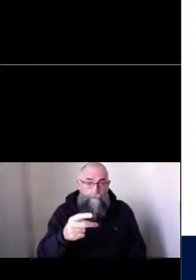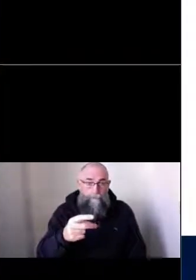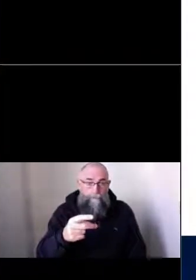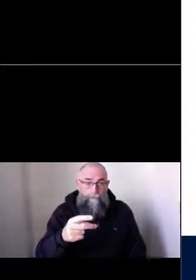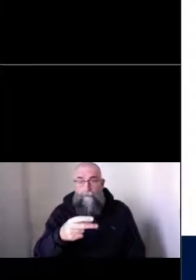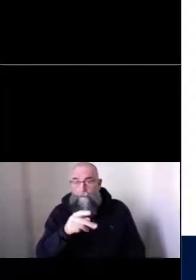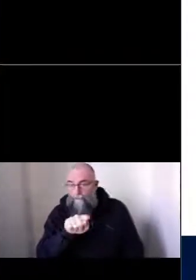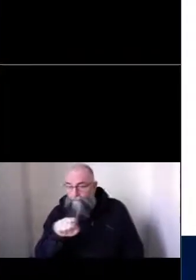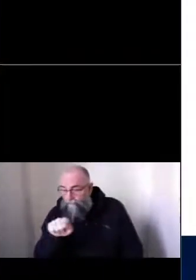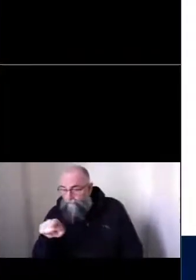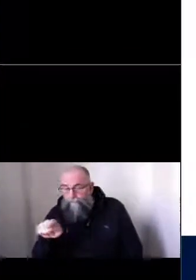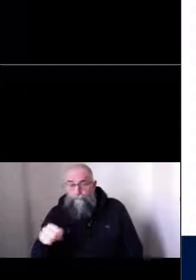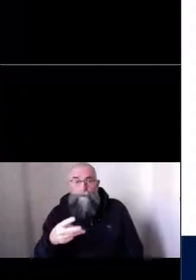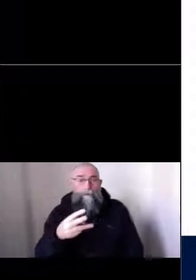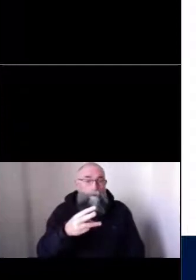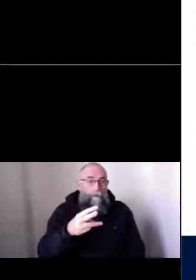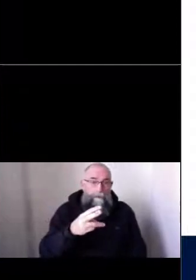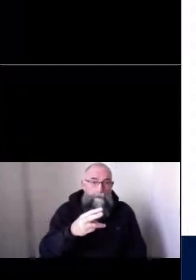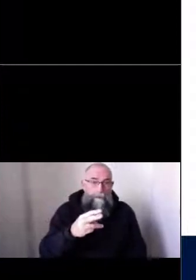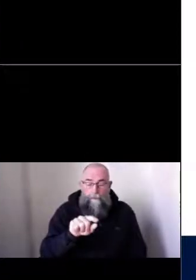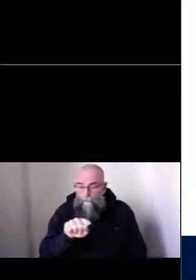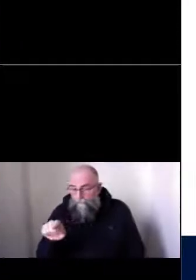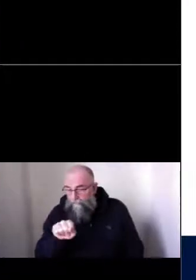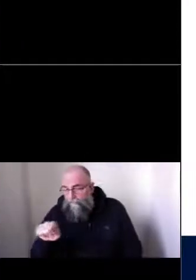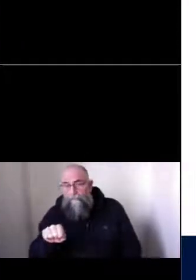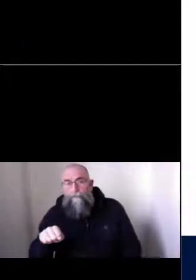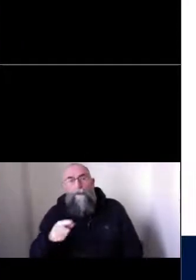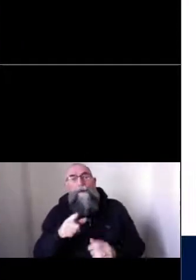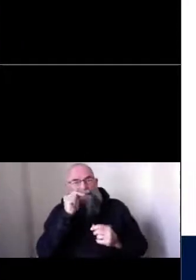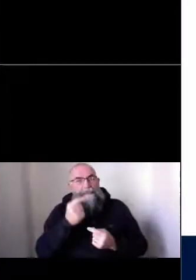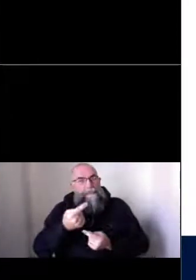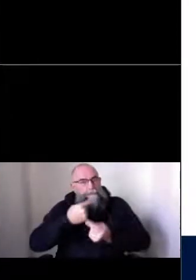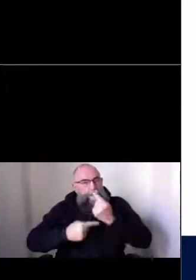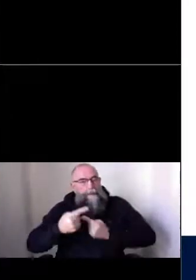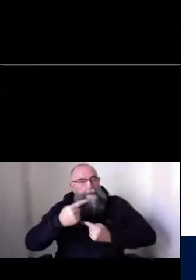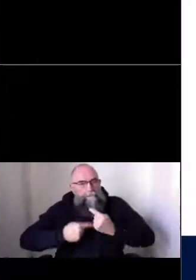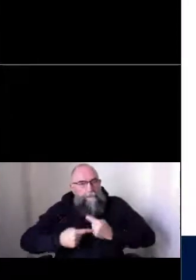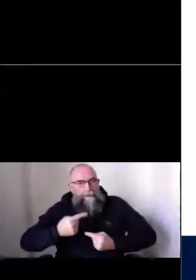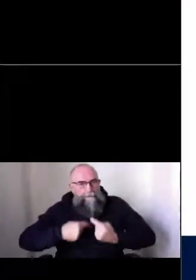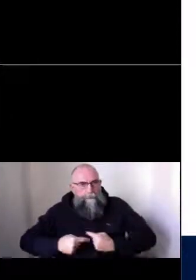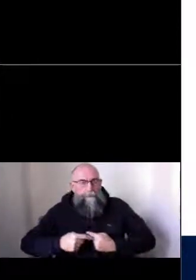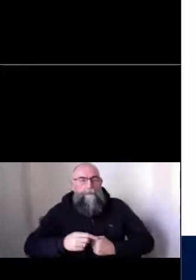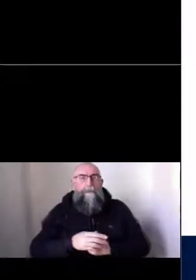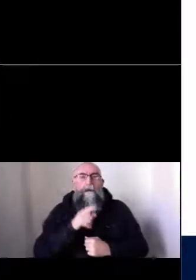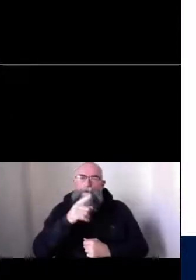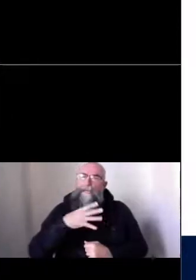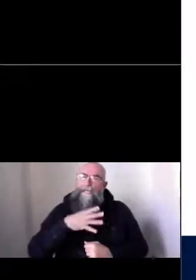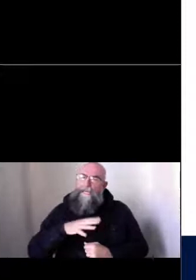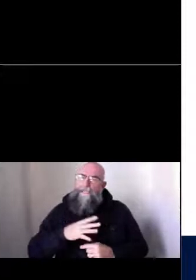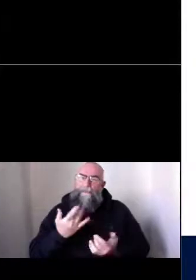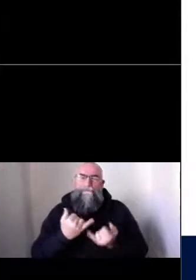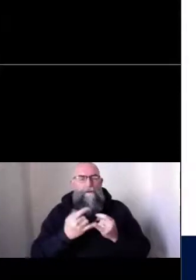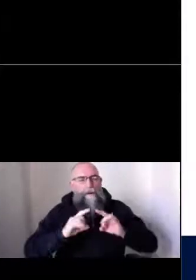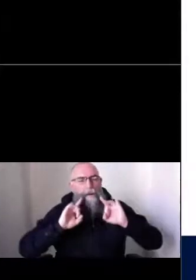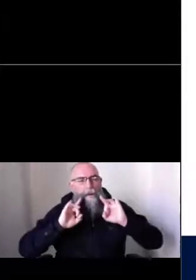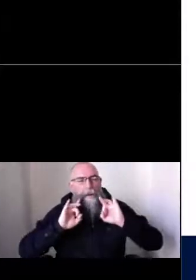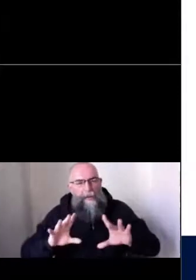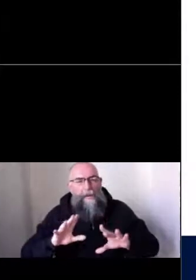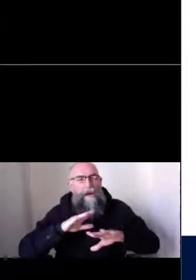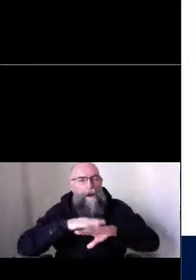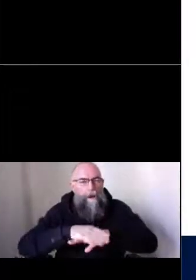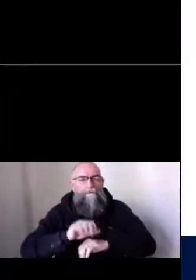impact, it's really important to have kind of clear research and consultation with groups